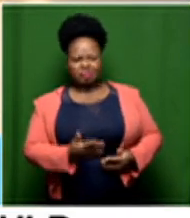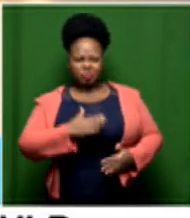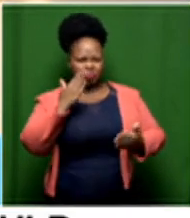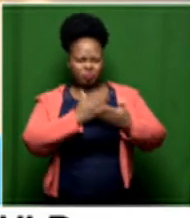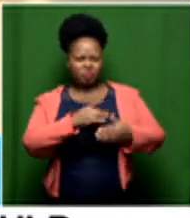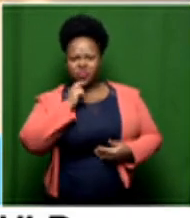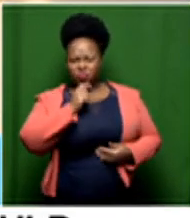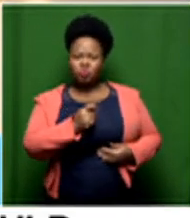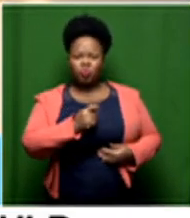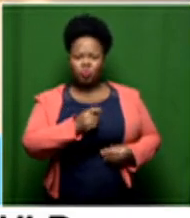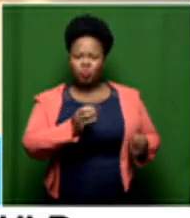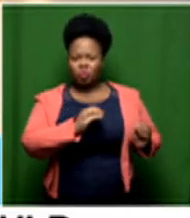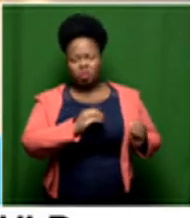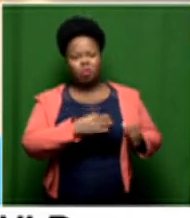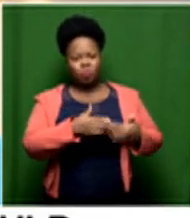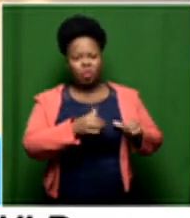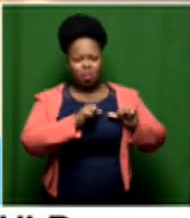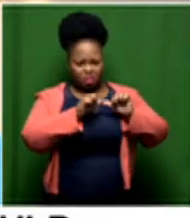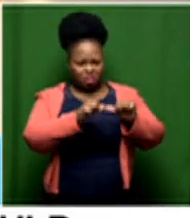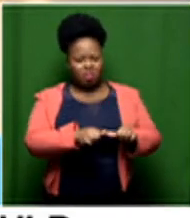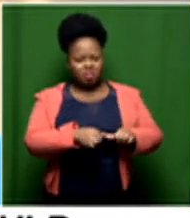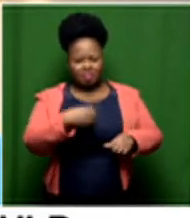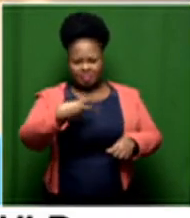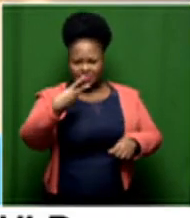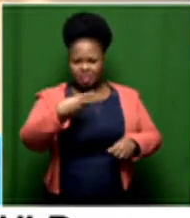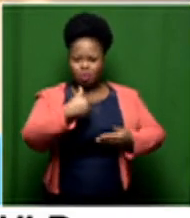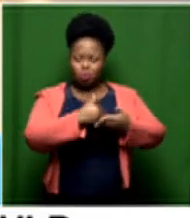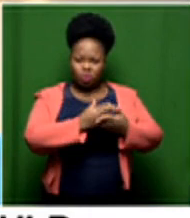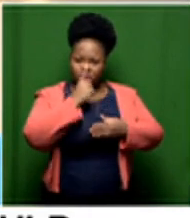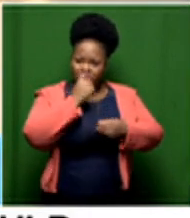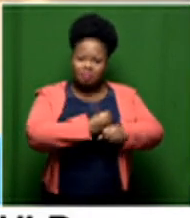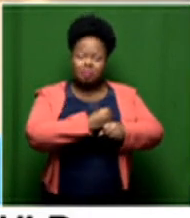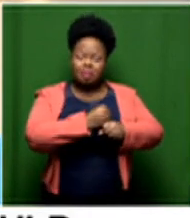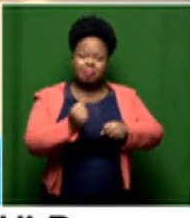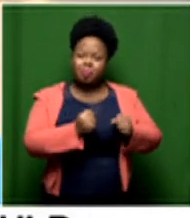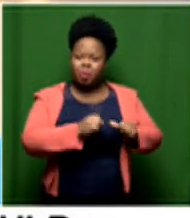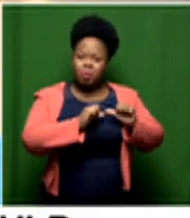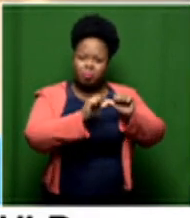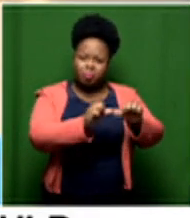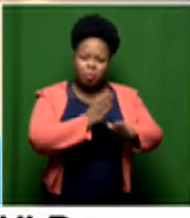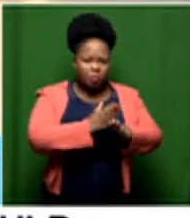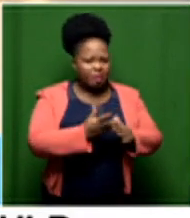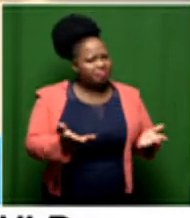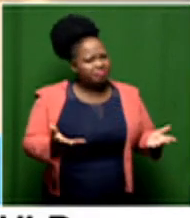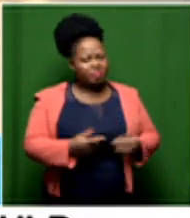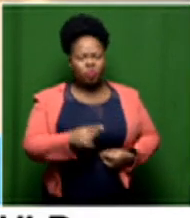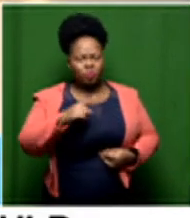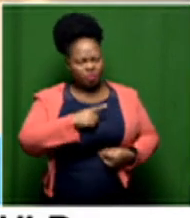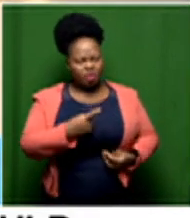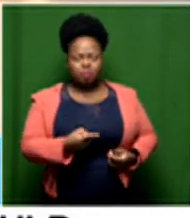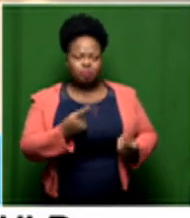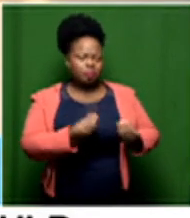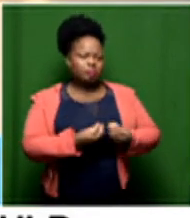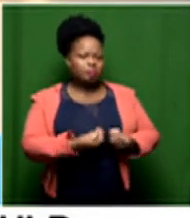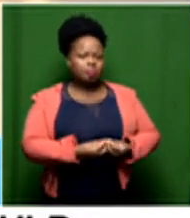can actually last until the second quarter of next year, or even further, before they have something given to them, because it is